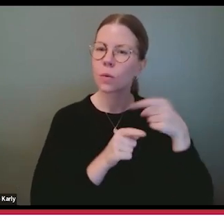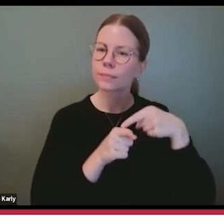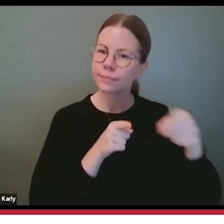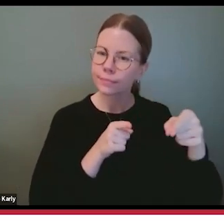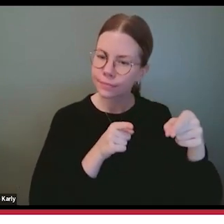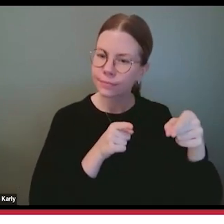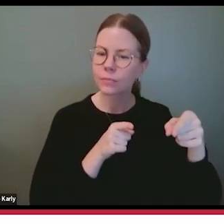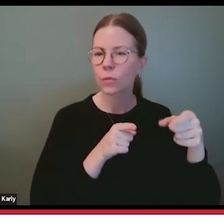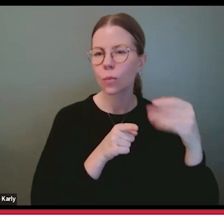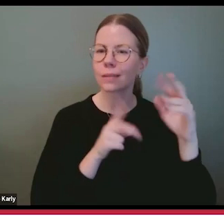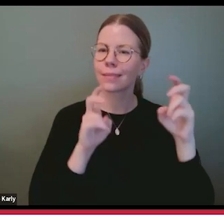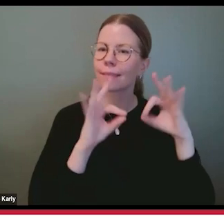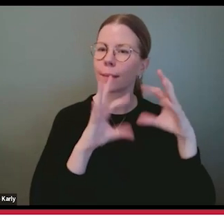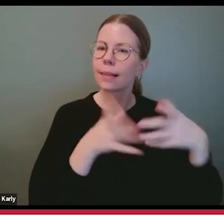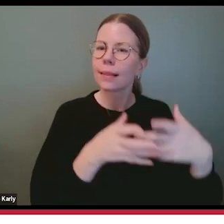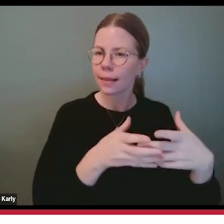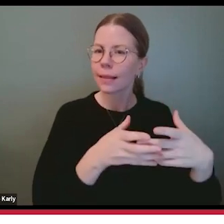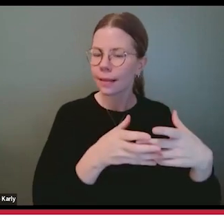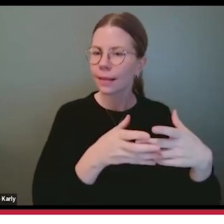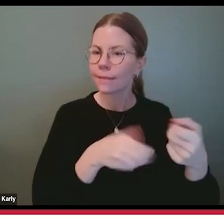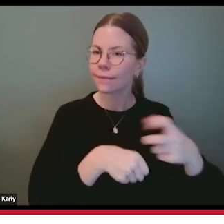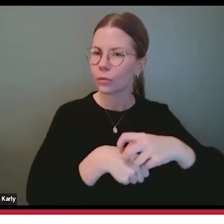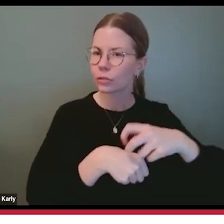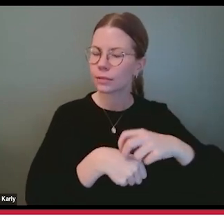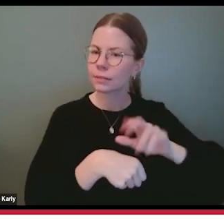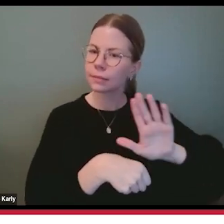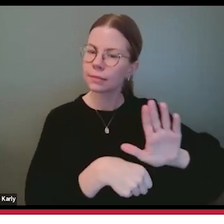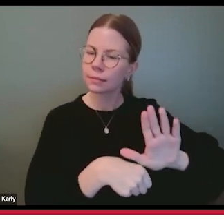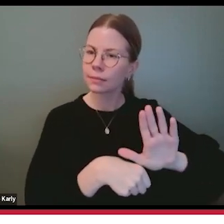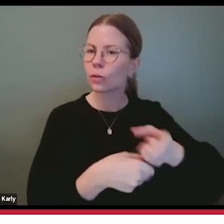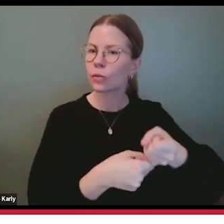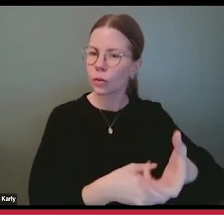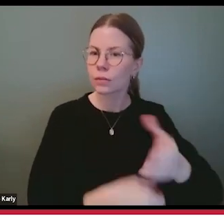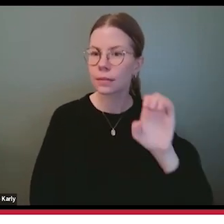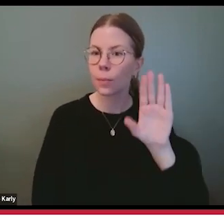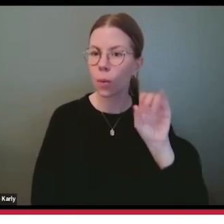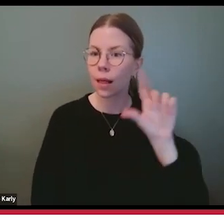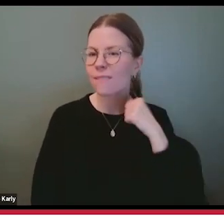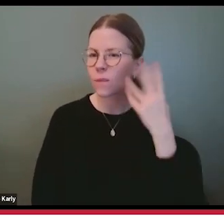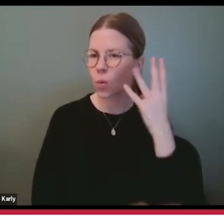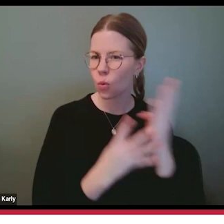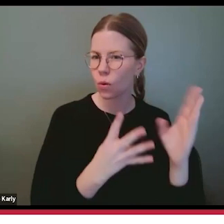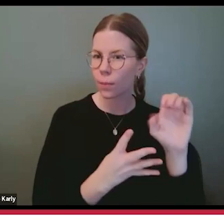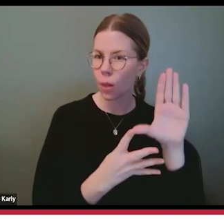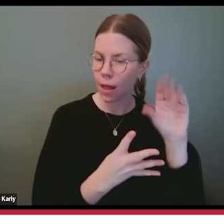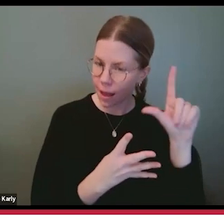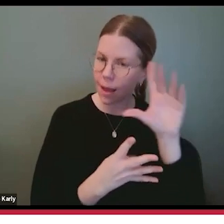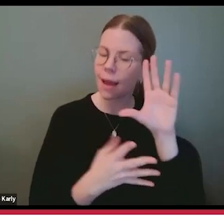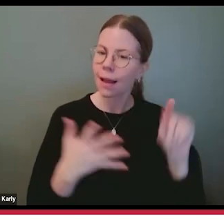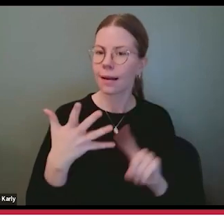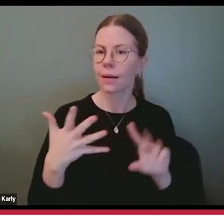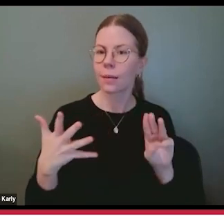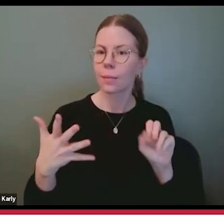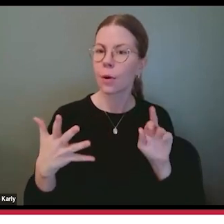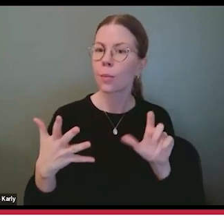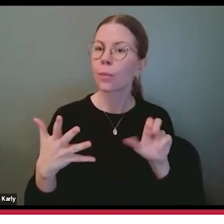a family of viruses known for Ebola, for the 4 species of Ebola and Marburg virus. These are very